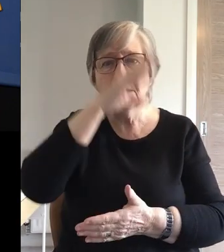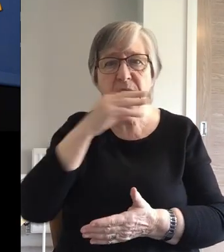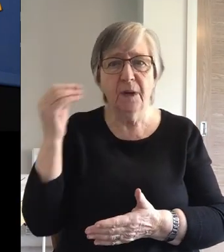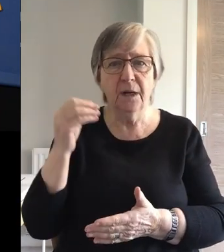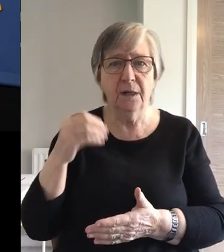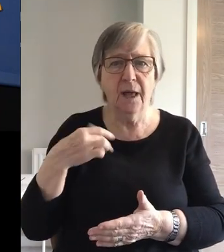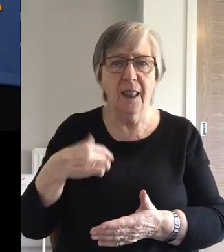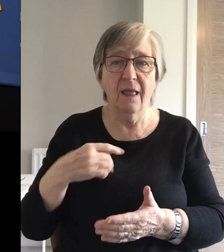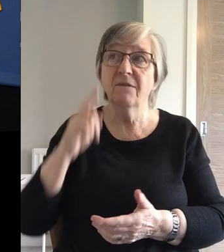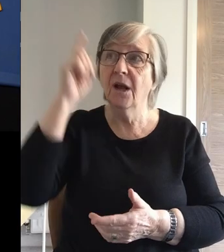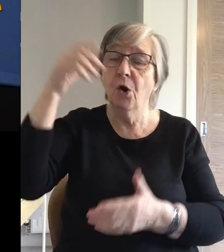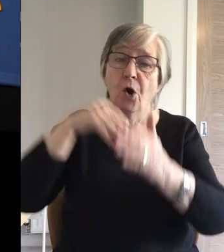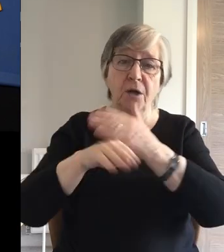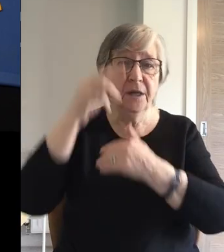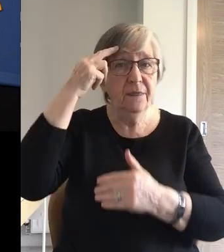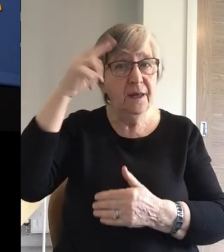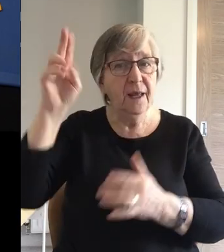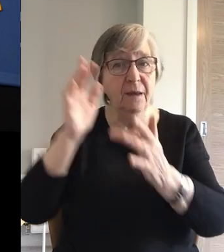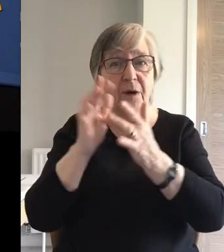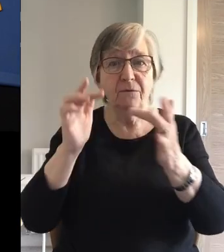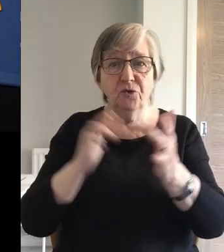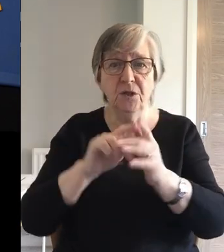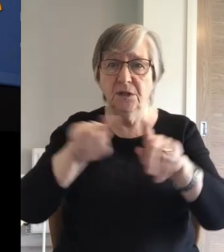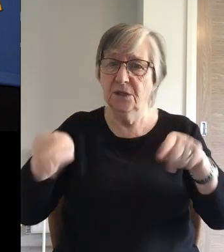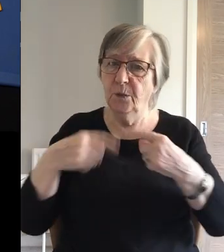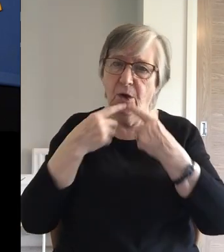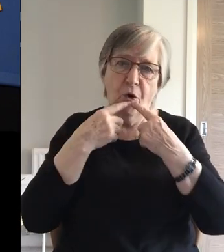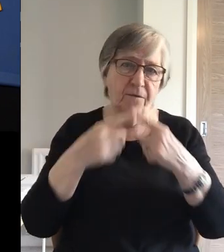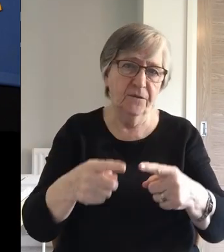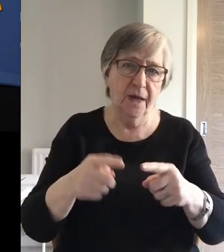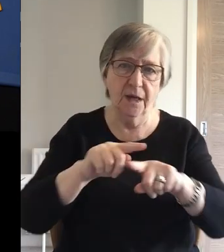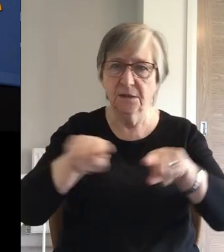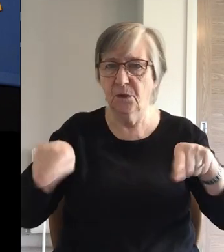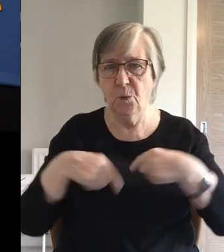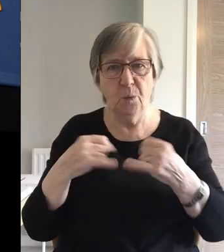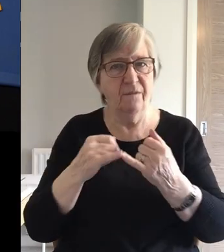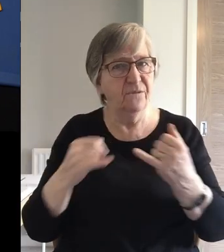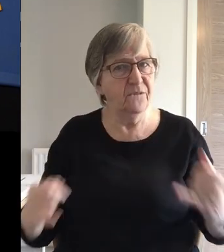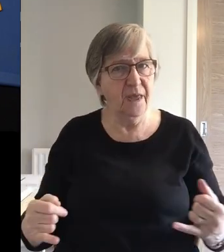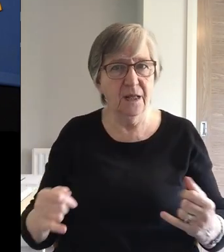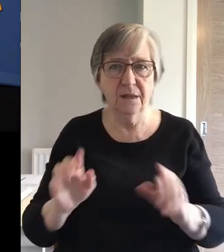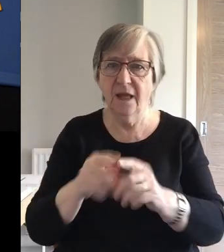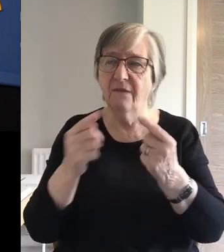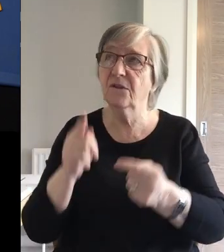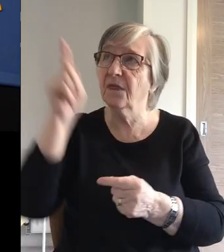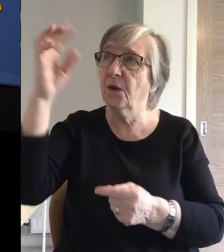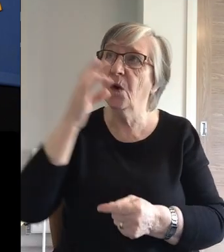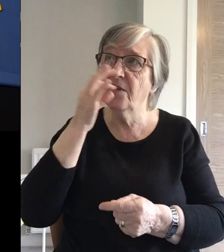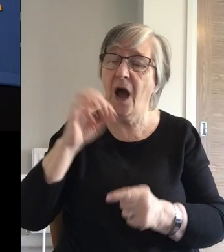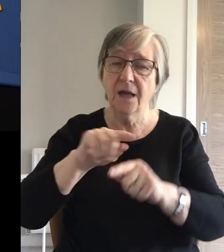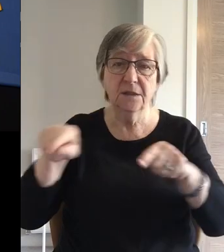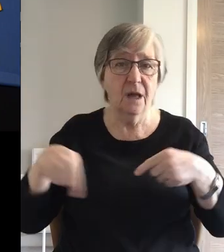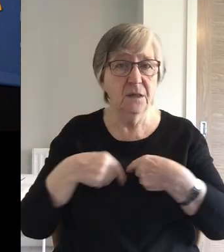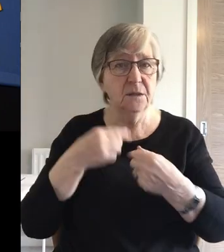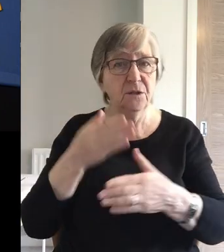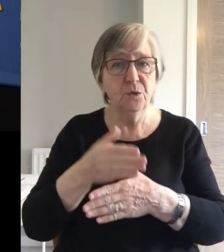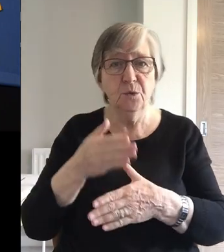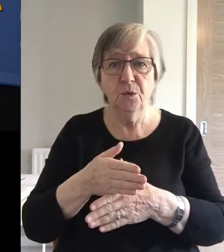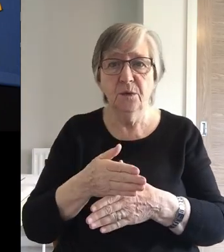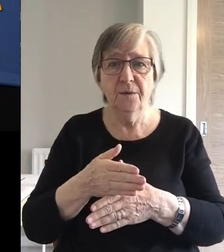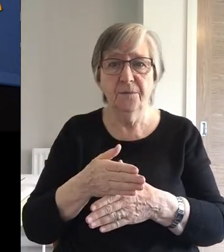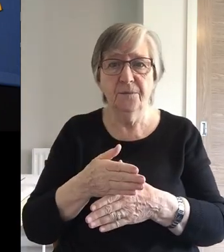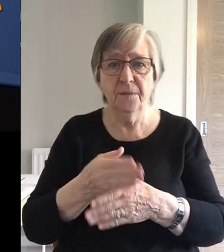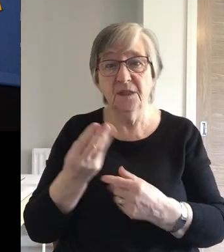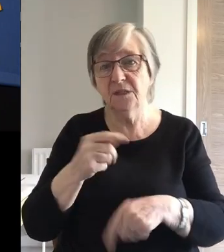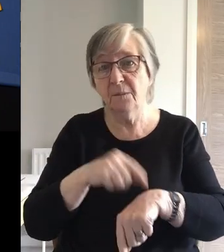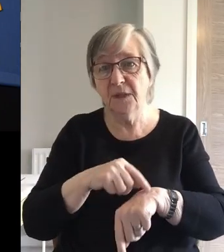Living God, in the name of Jesus, we confess that we have fallen short all you have asked and all you've called us to be.